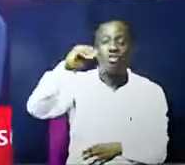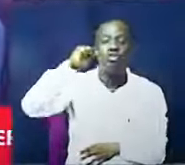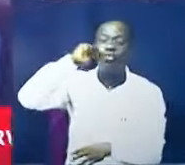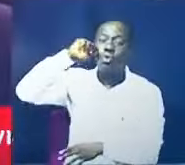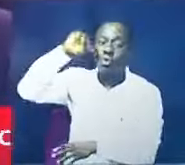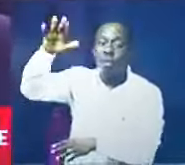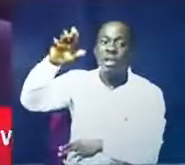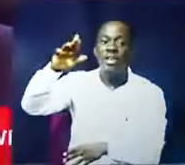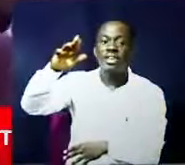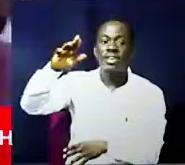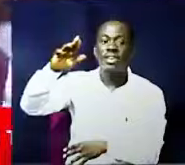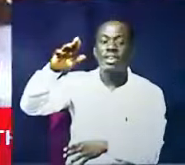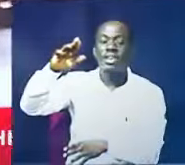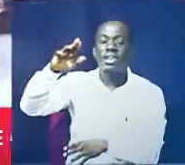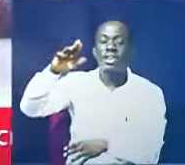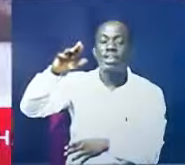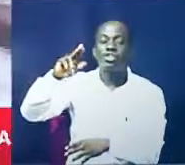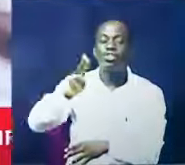ministry.